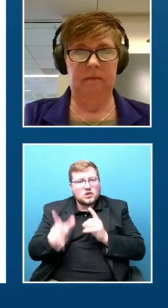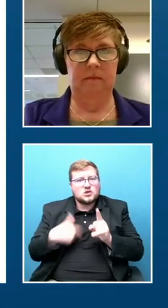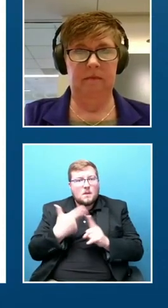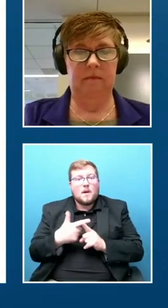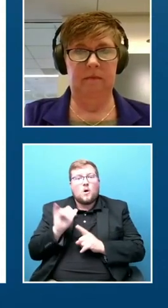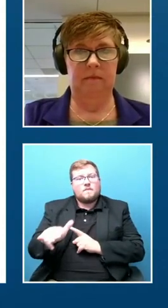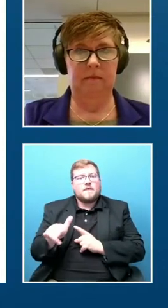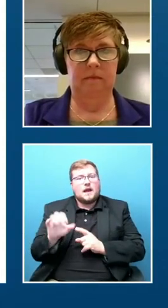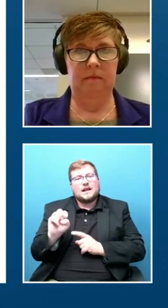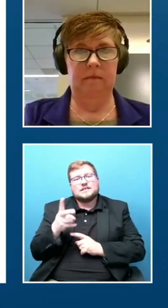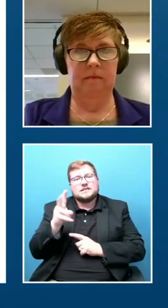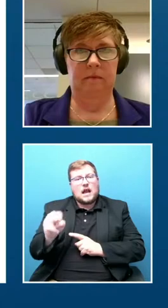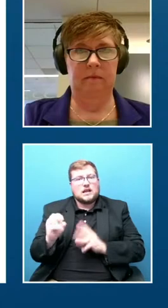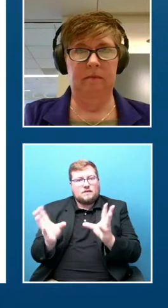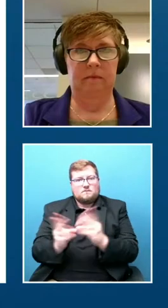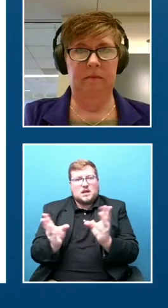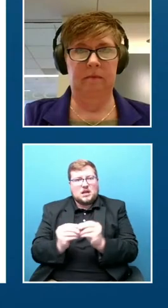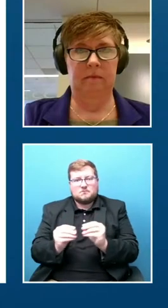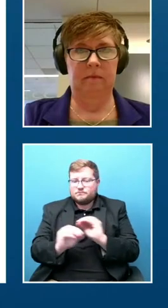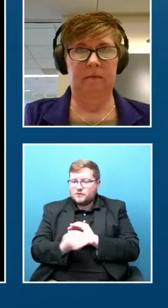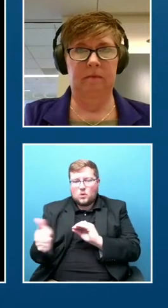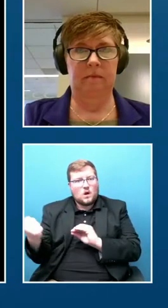other communicational means.